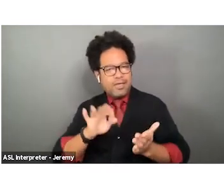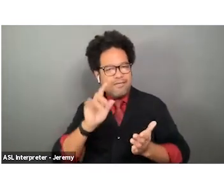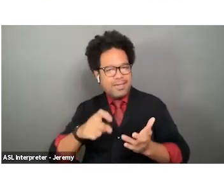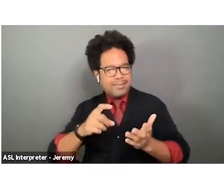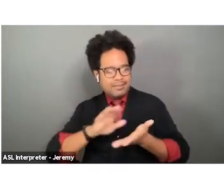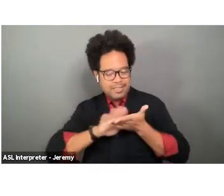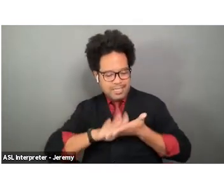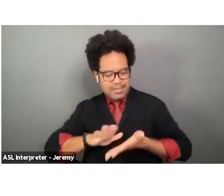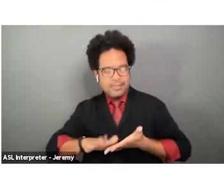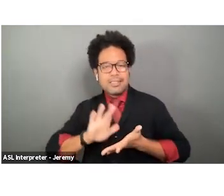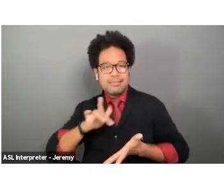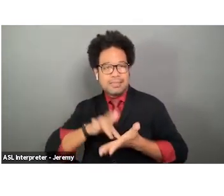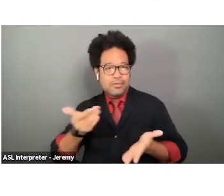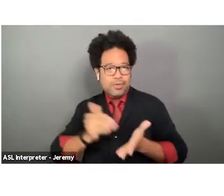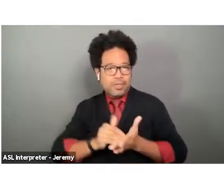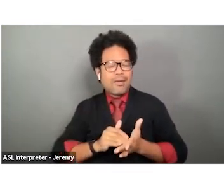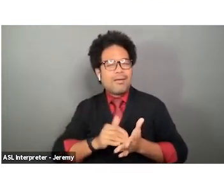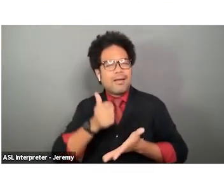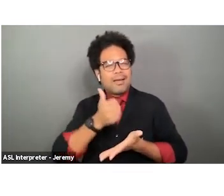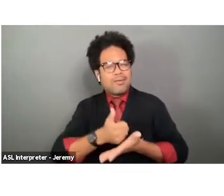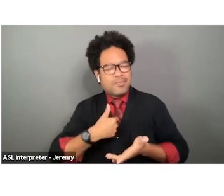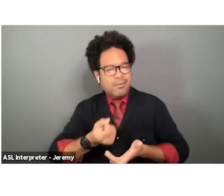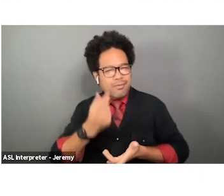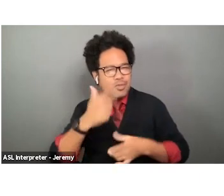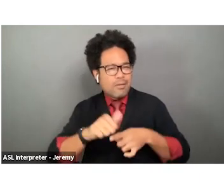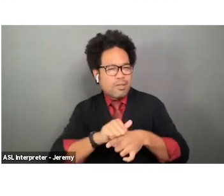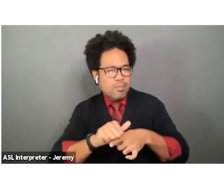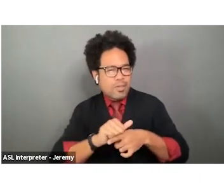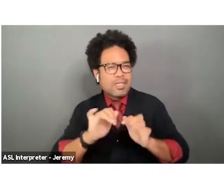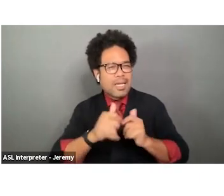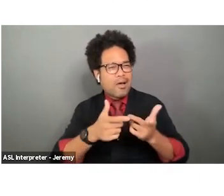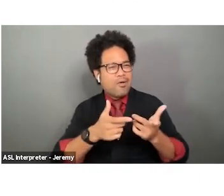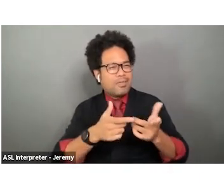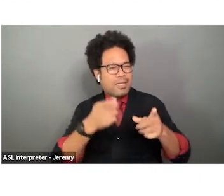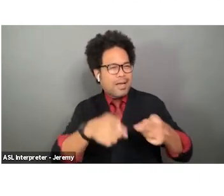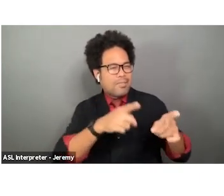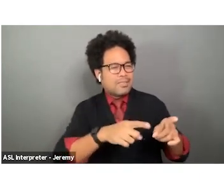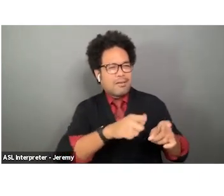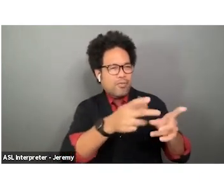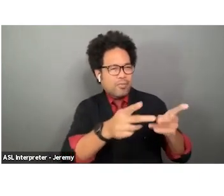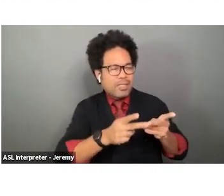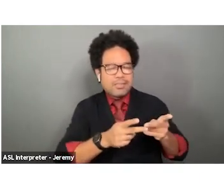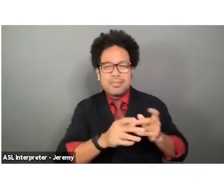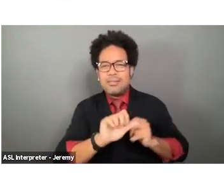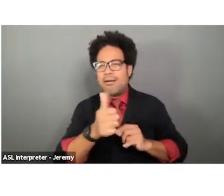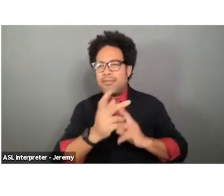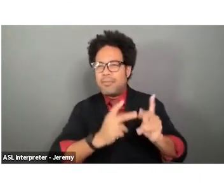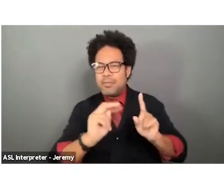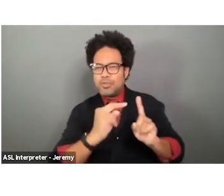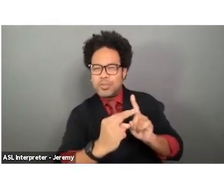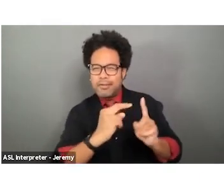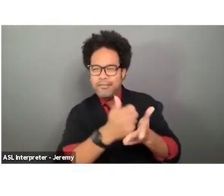really, really helps me understand the praxis and how this has existed in other spaces. Other people's perspectives on it can sometimes help